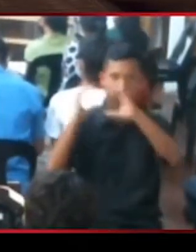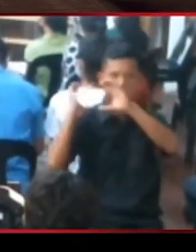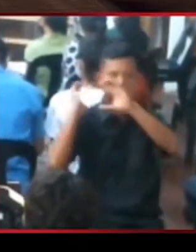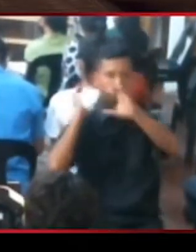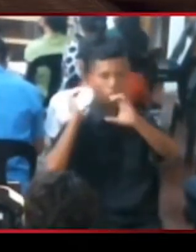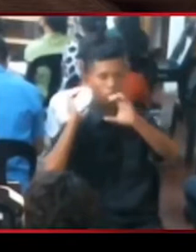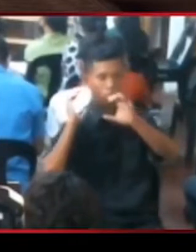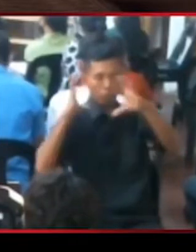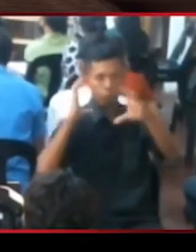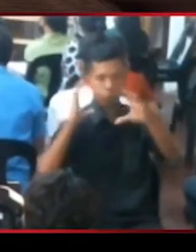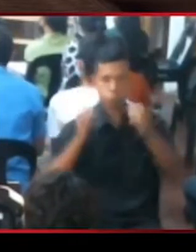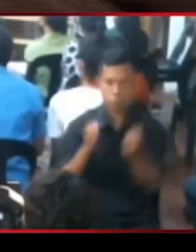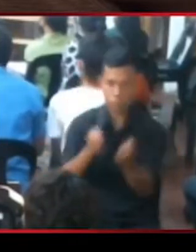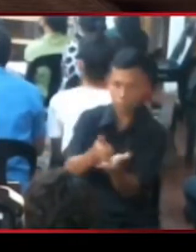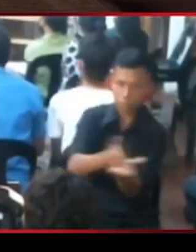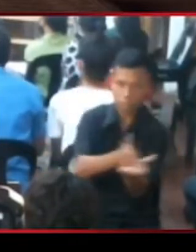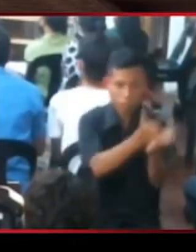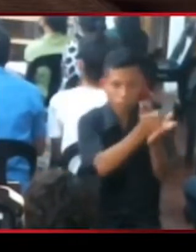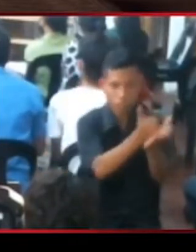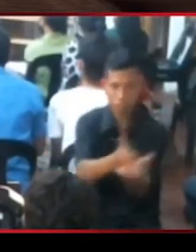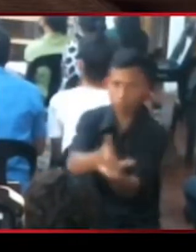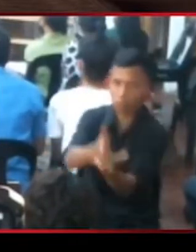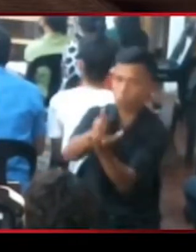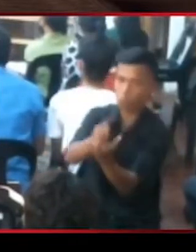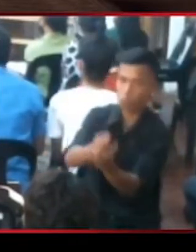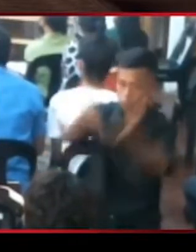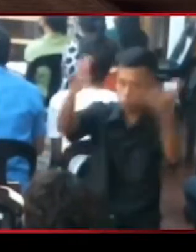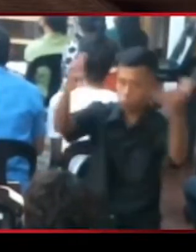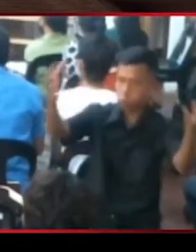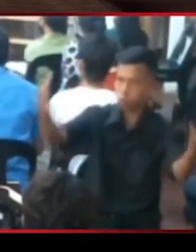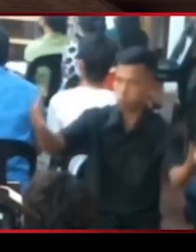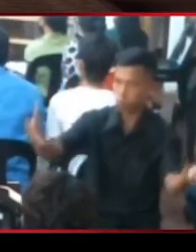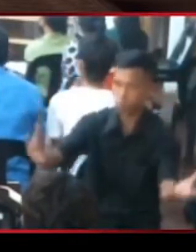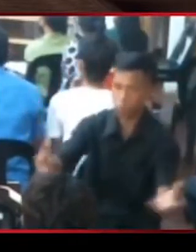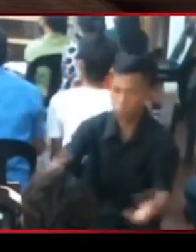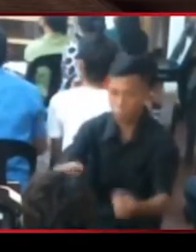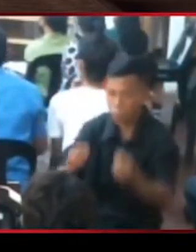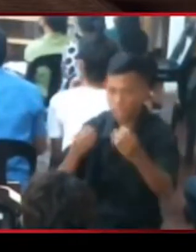were rescued. I think they all died. Can you imagine